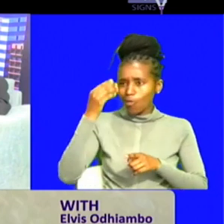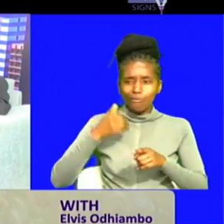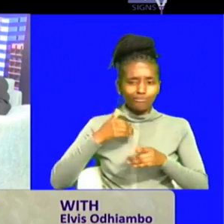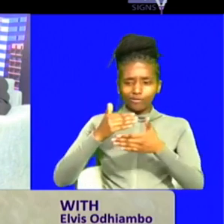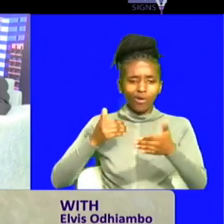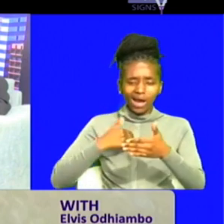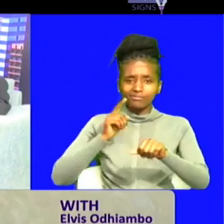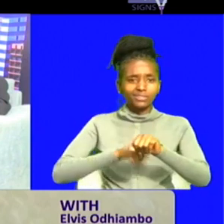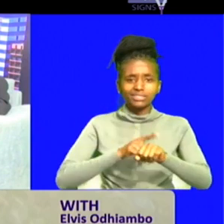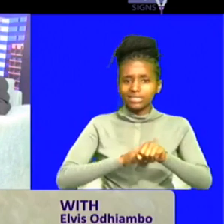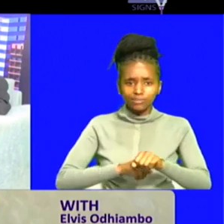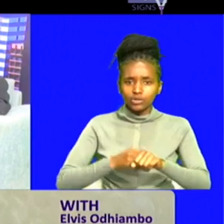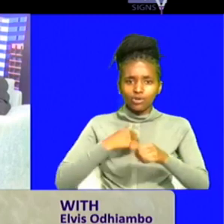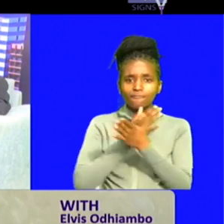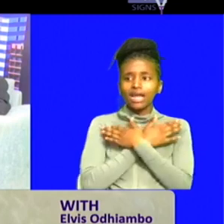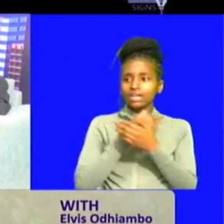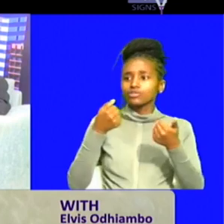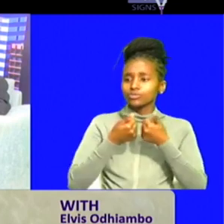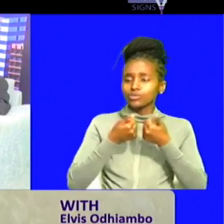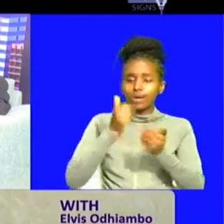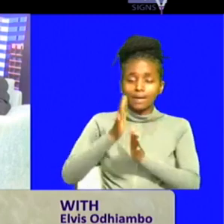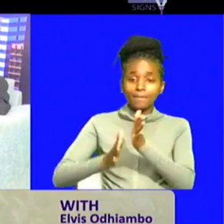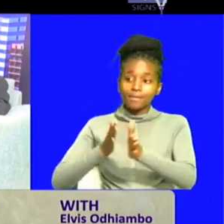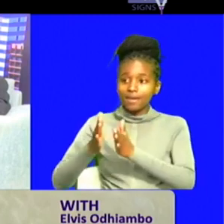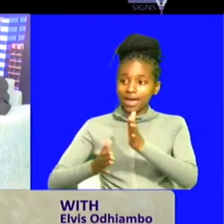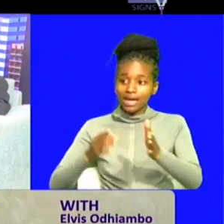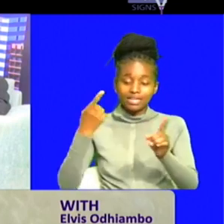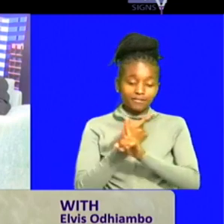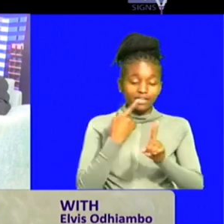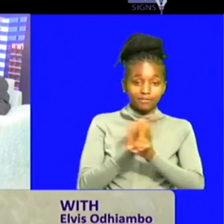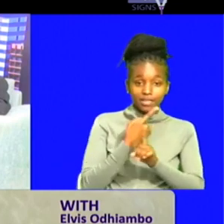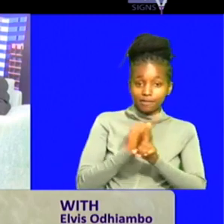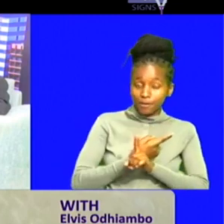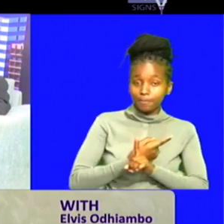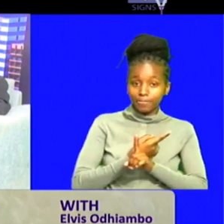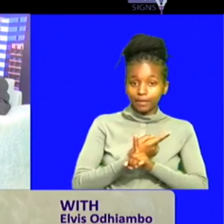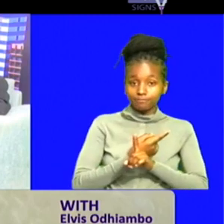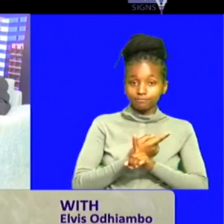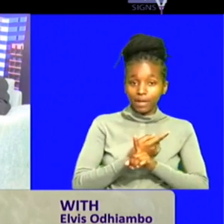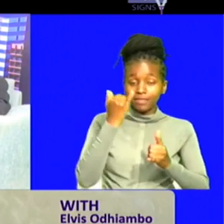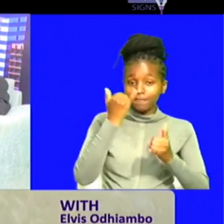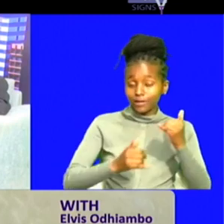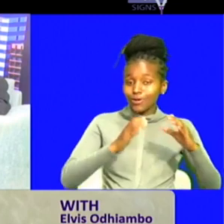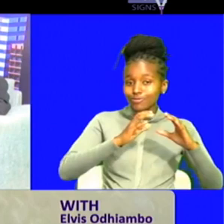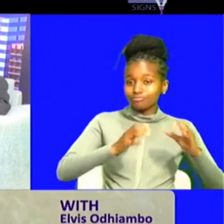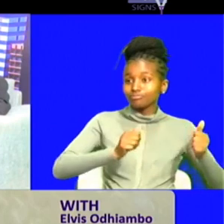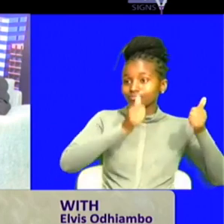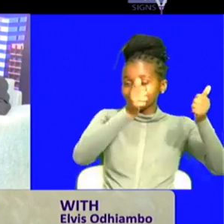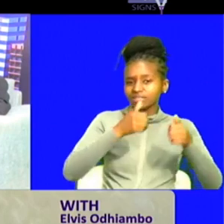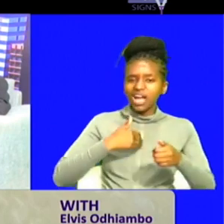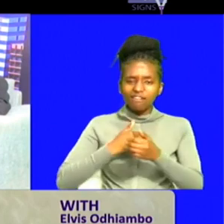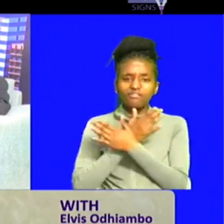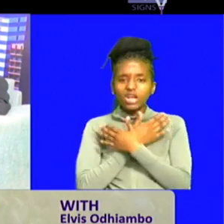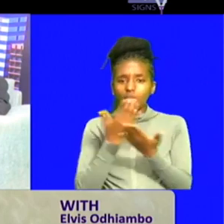friendlies, in preparation for the games. We had friendlies happening in Kisumu. We